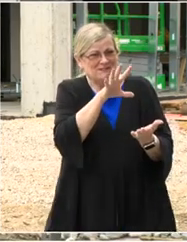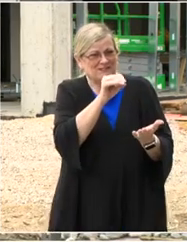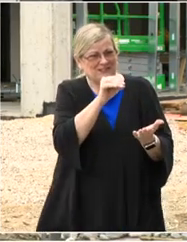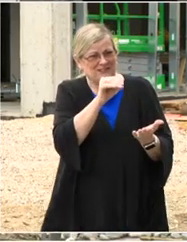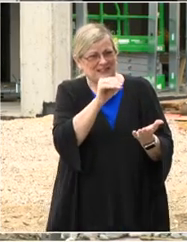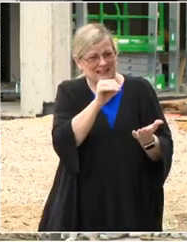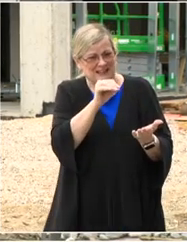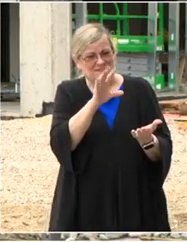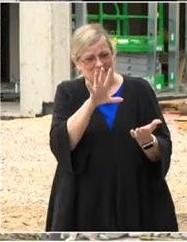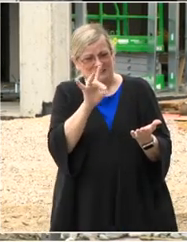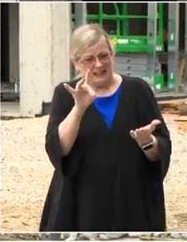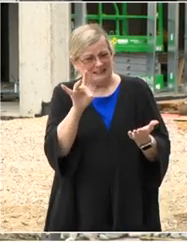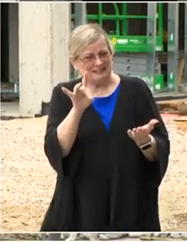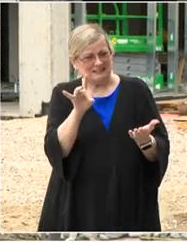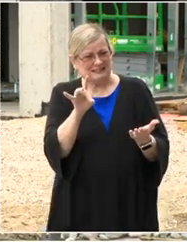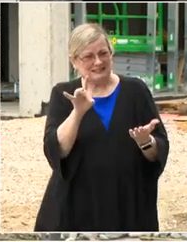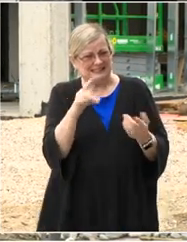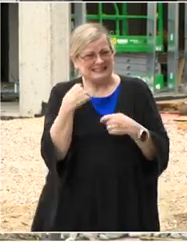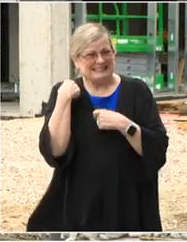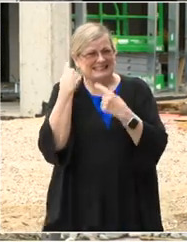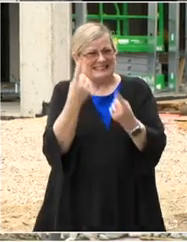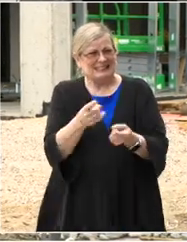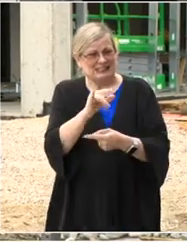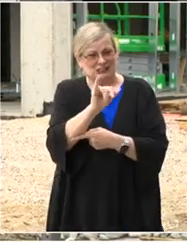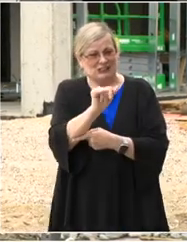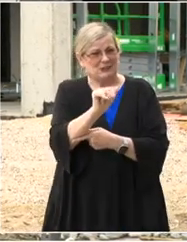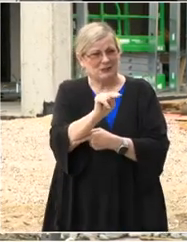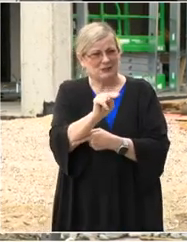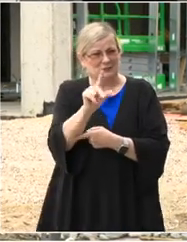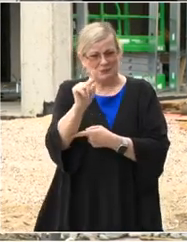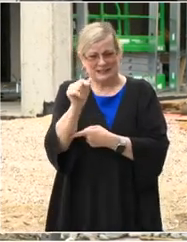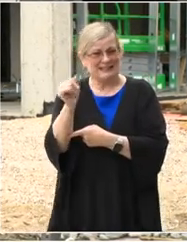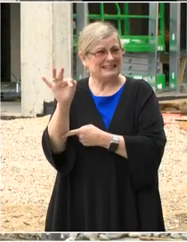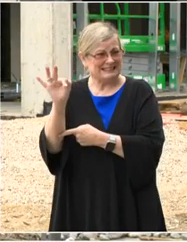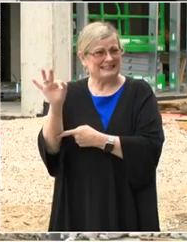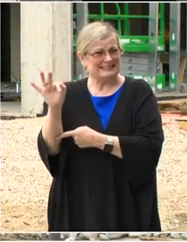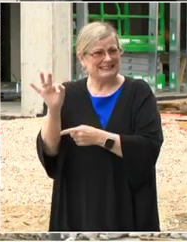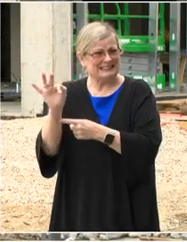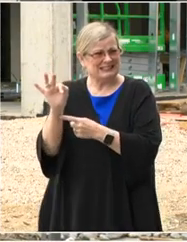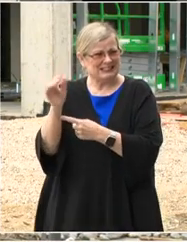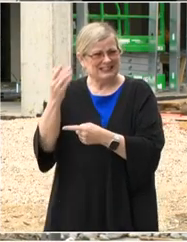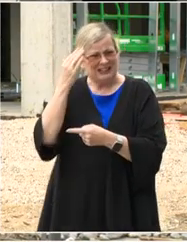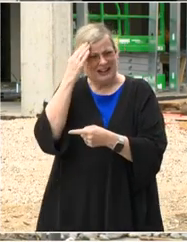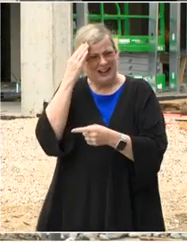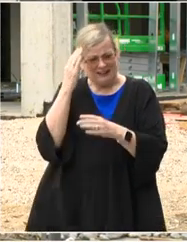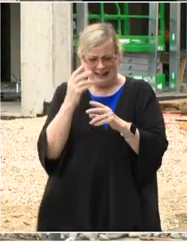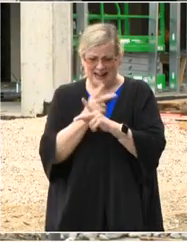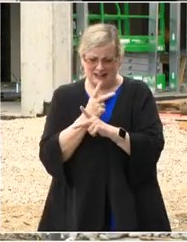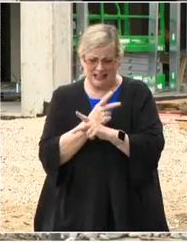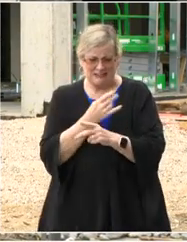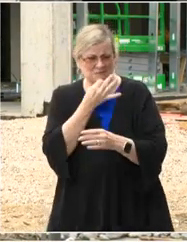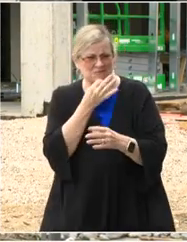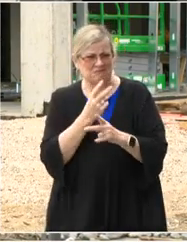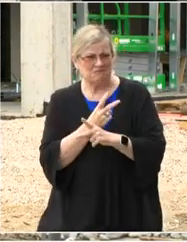2,558 since January 2019. Now, I see some of you doing the math. Steve's clapping, but I see others doing the math.